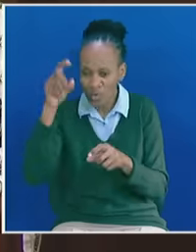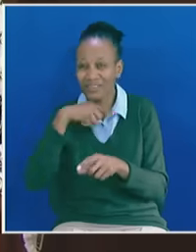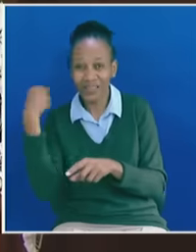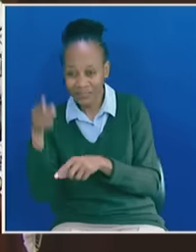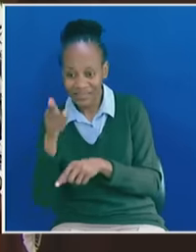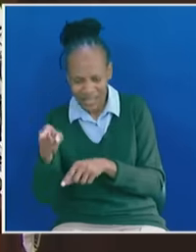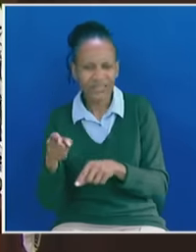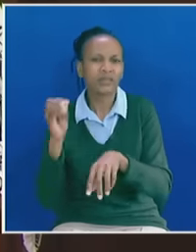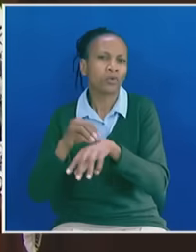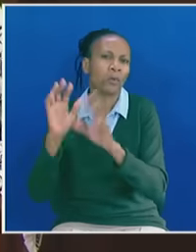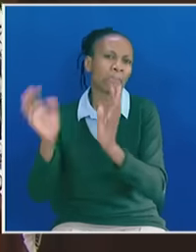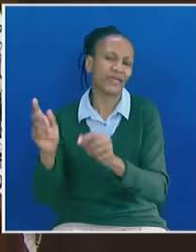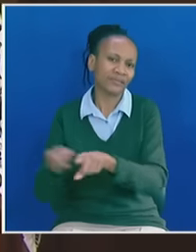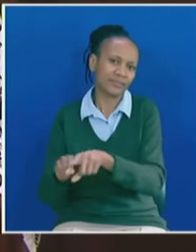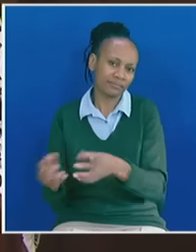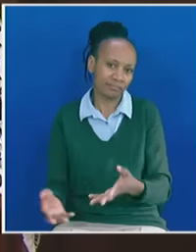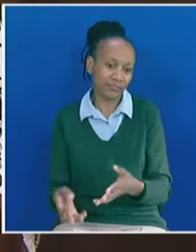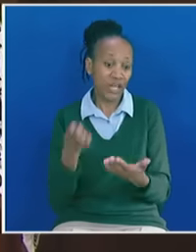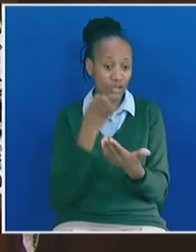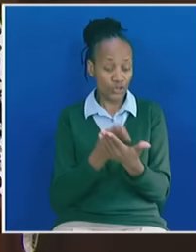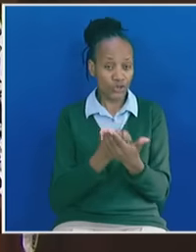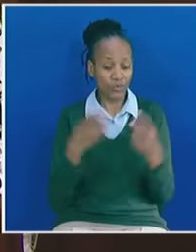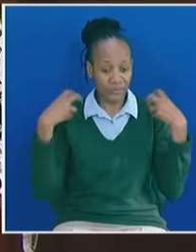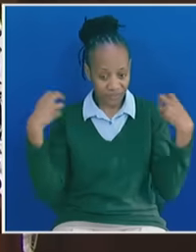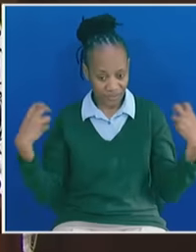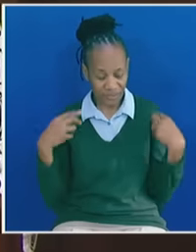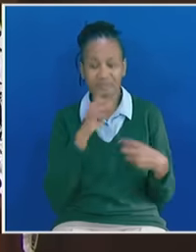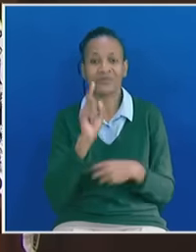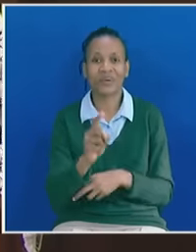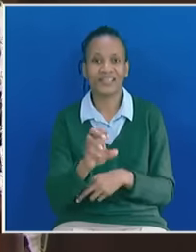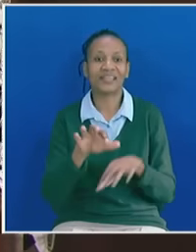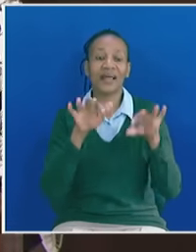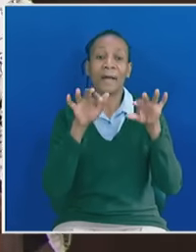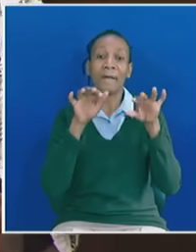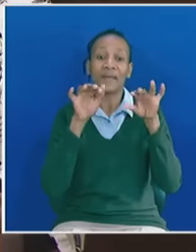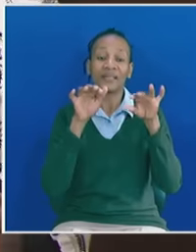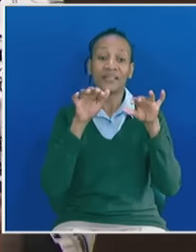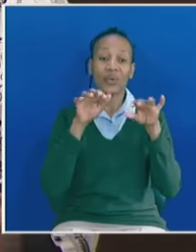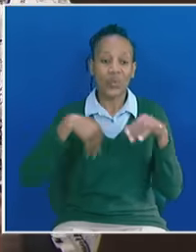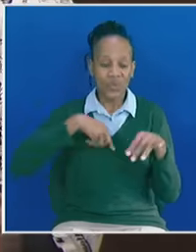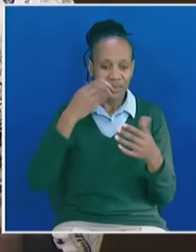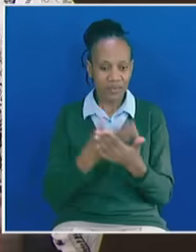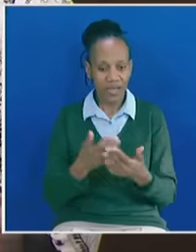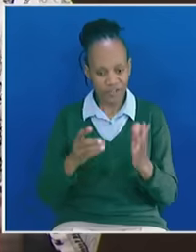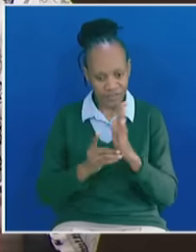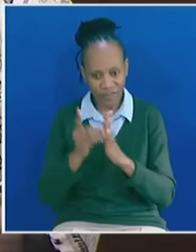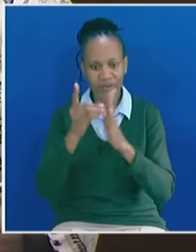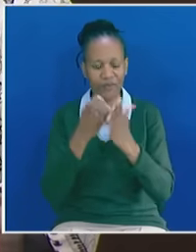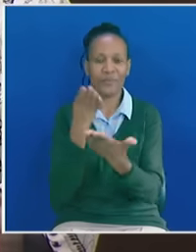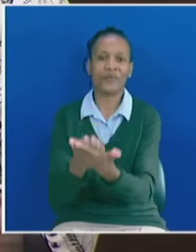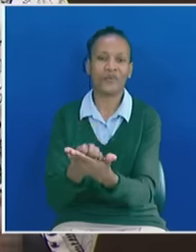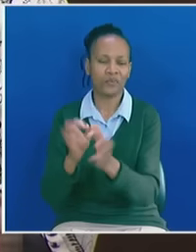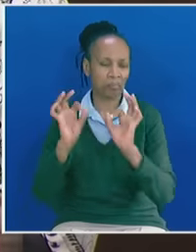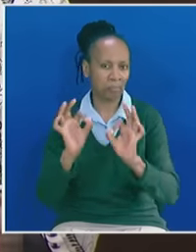threat. Chairperson, economic security allows a country the freedom to follow policies to develop a nation's economy in a manner